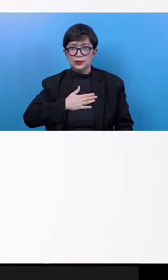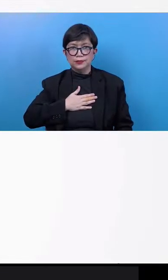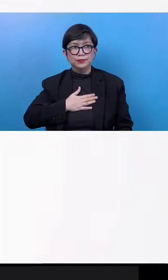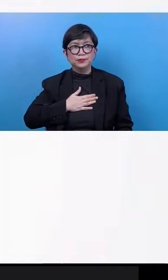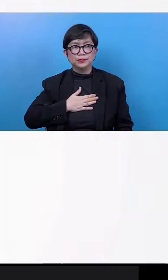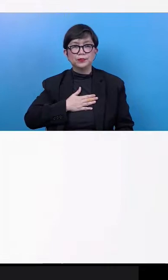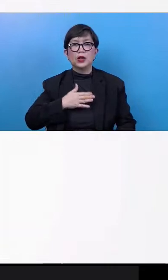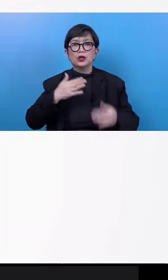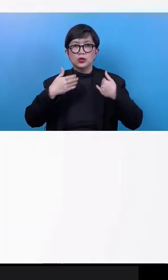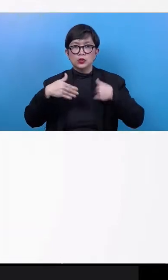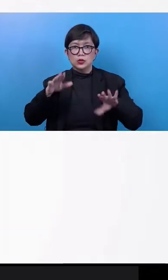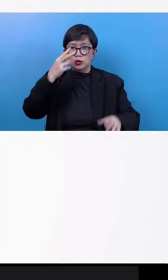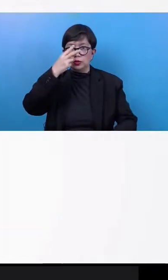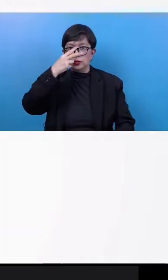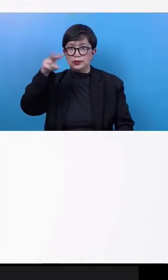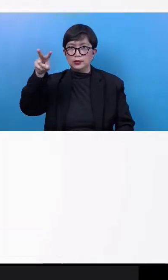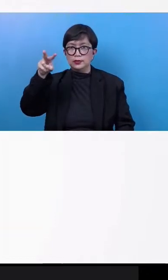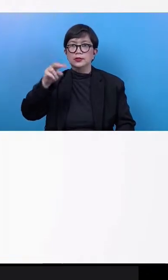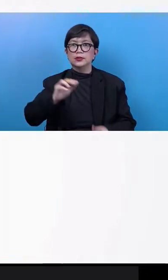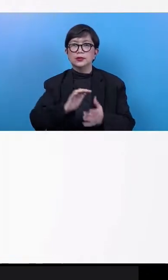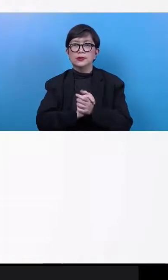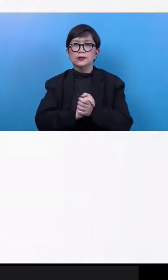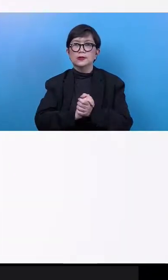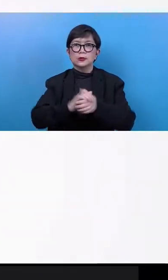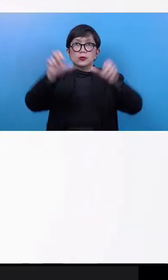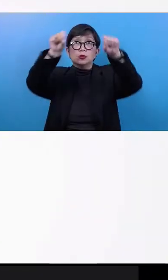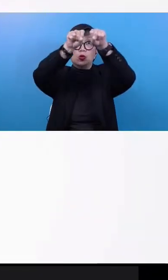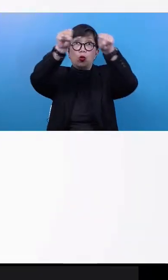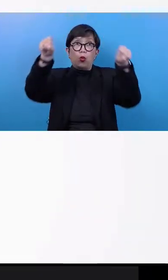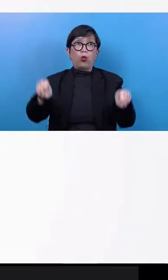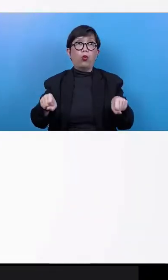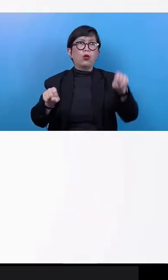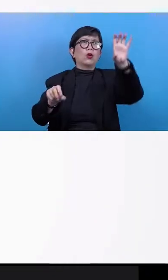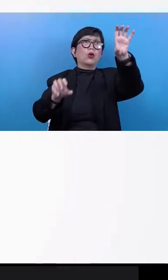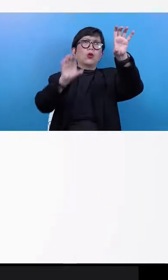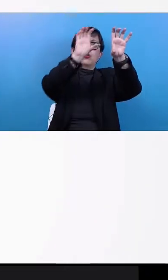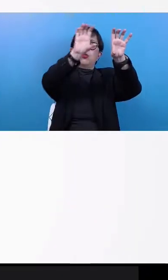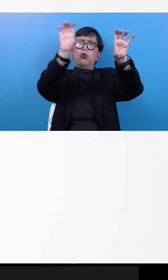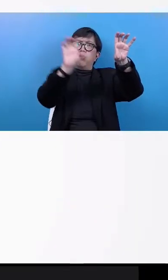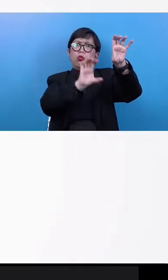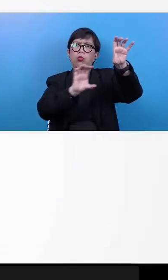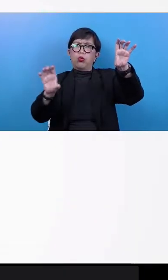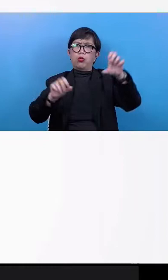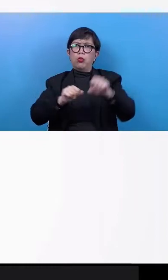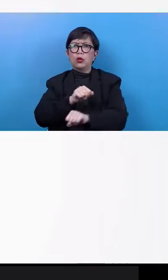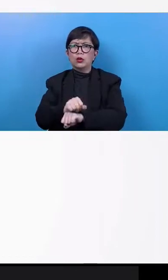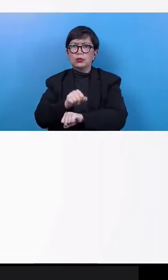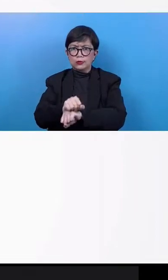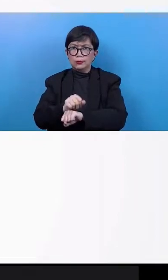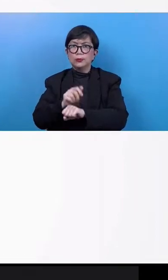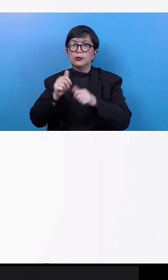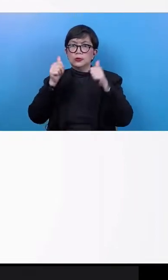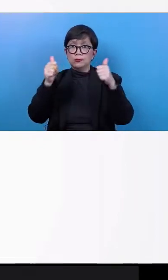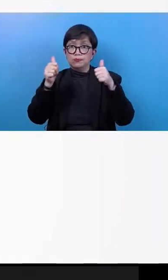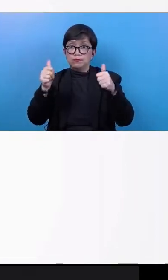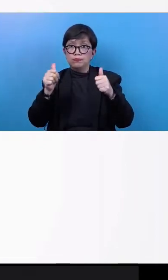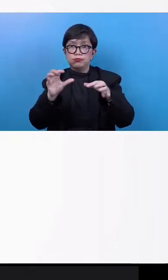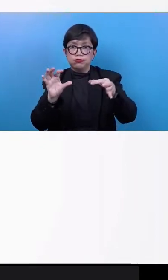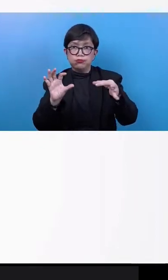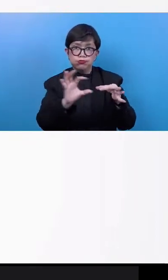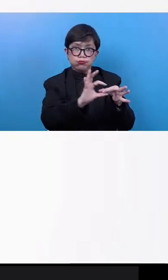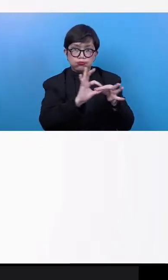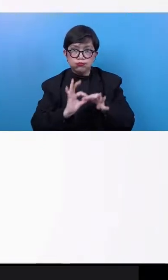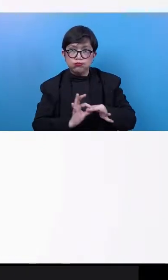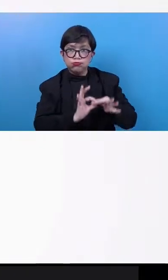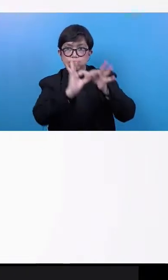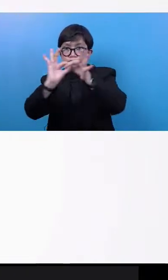with these frameworks, we are able to effectively coordinate measures towards recovery and